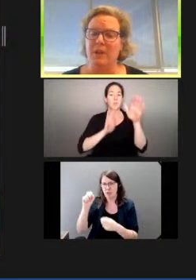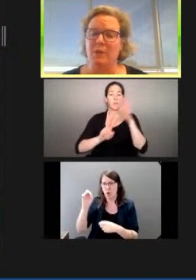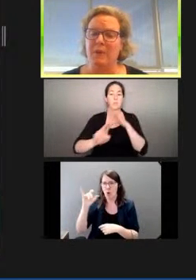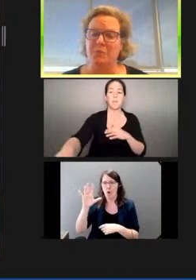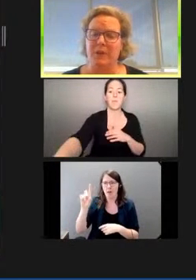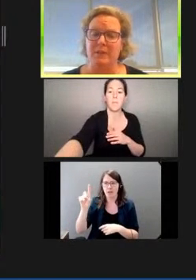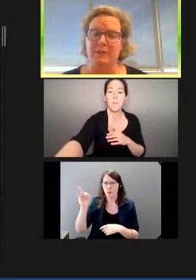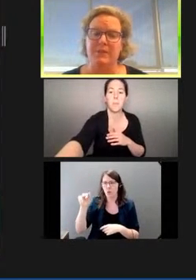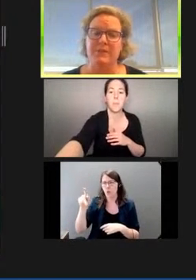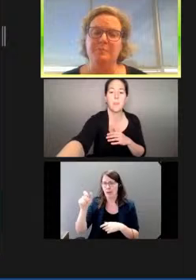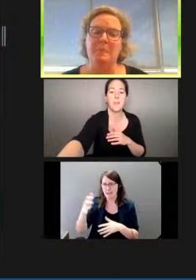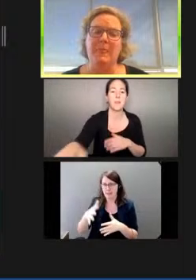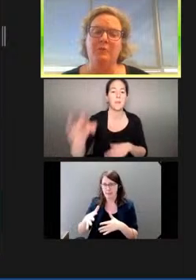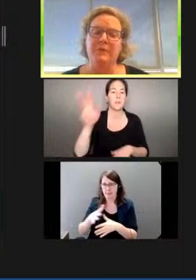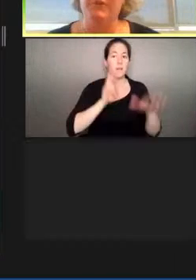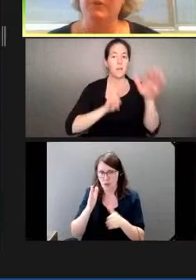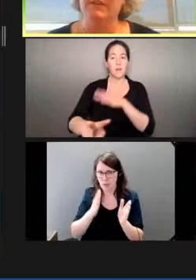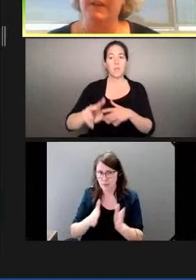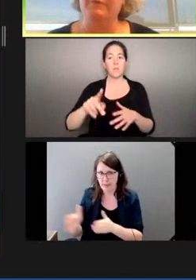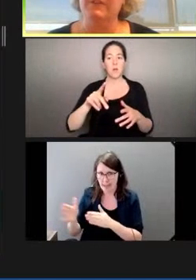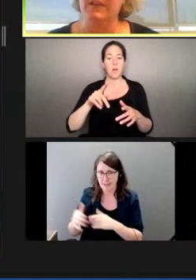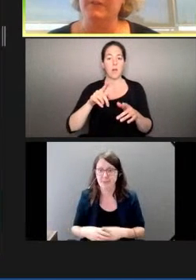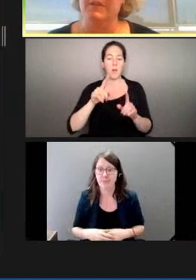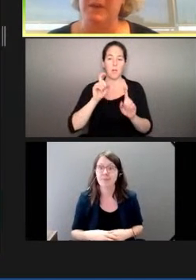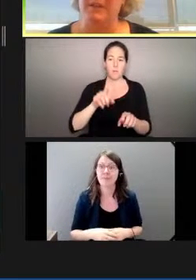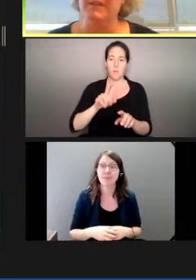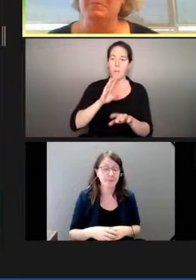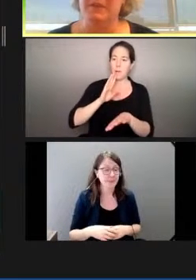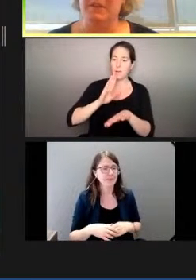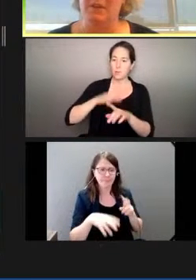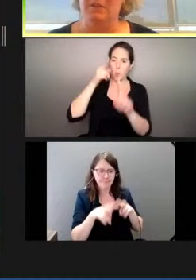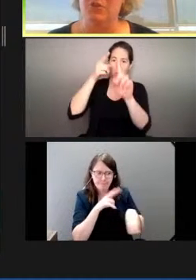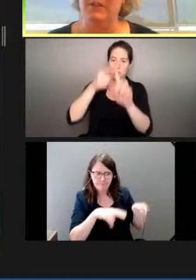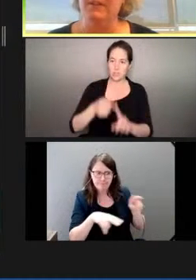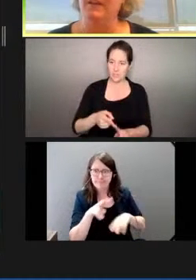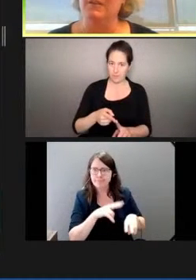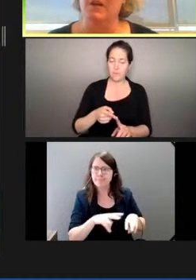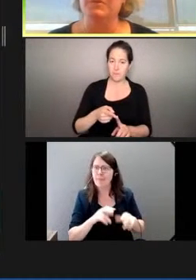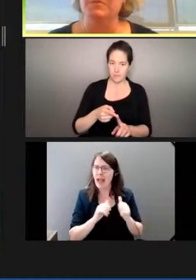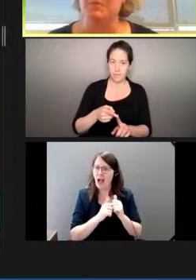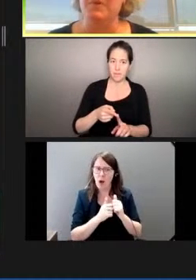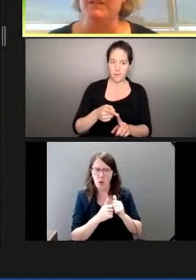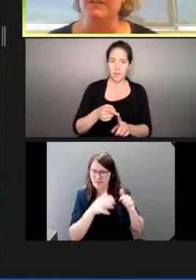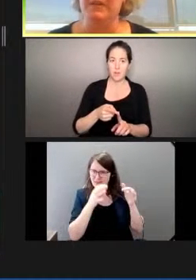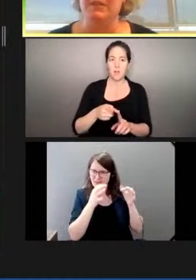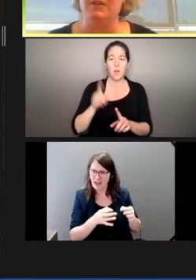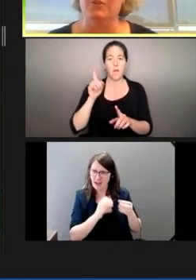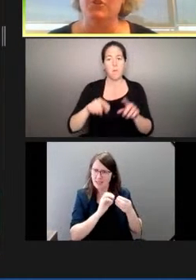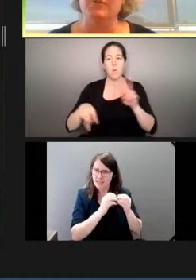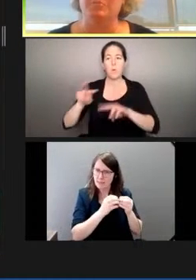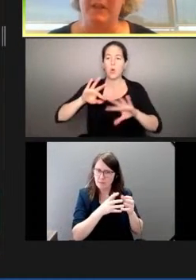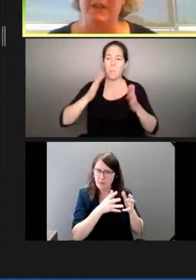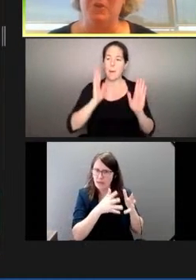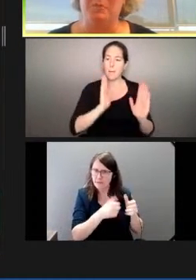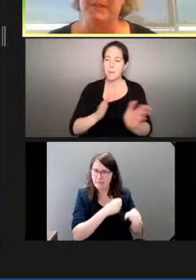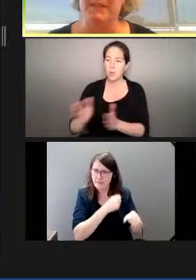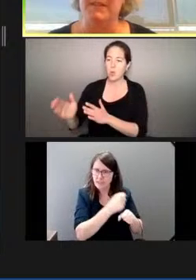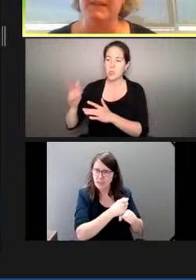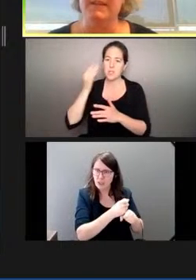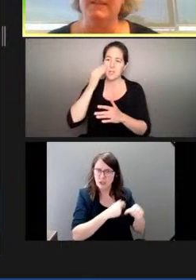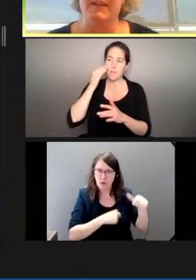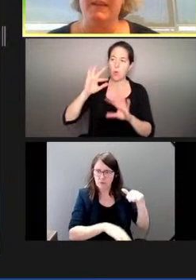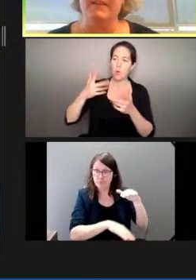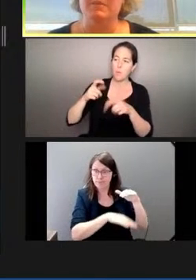the following objectives: review the landfill life expectancy methodology and adopt a best practice methodology for planning